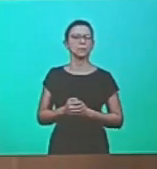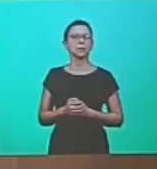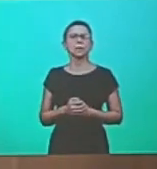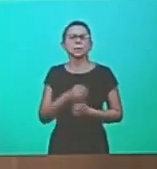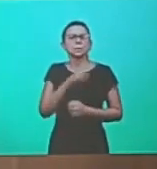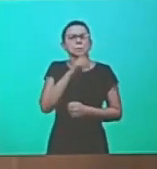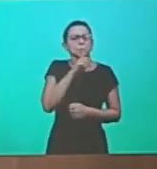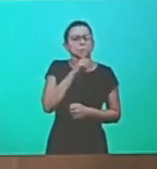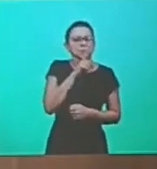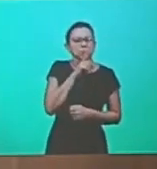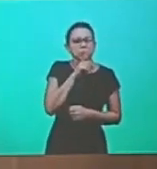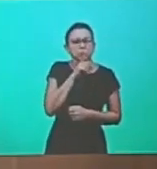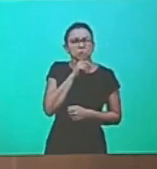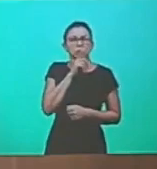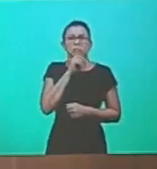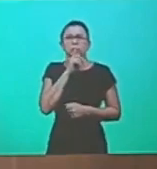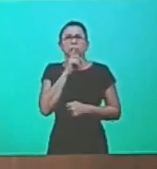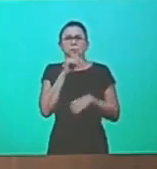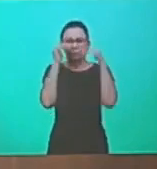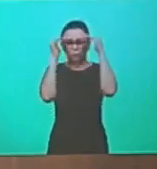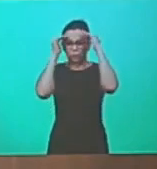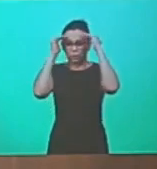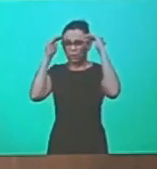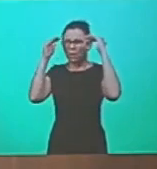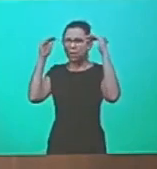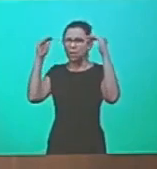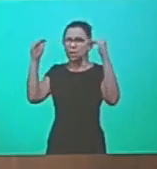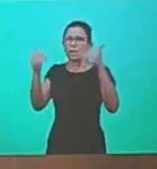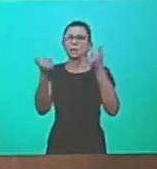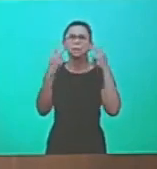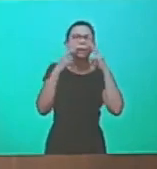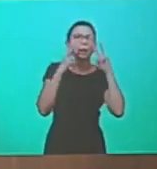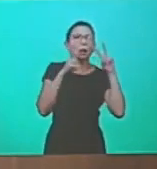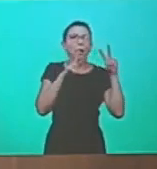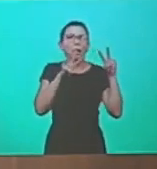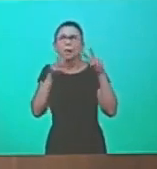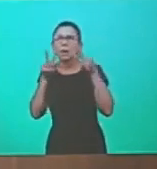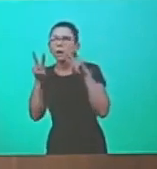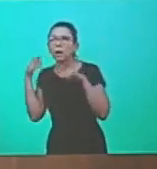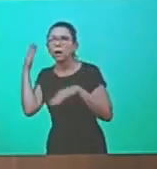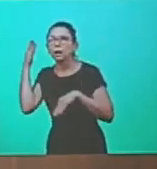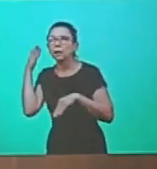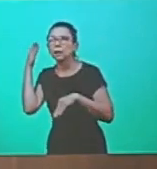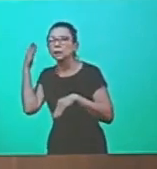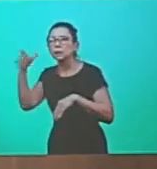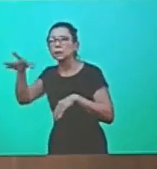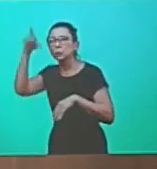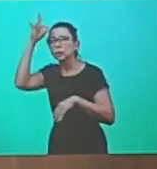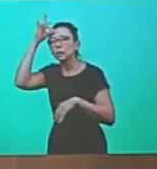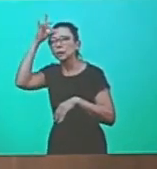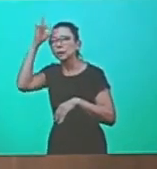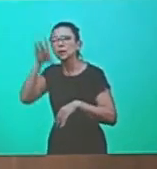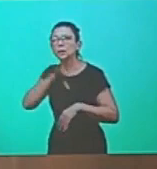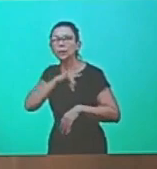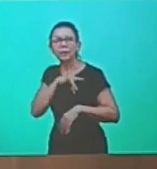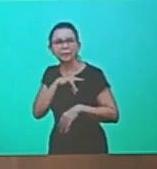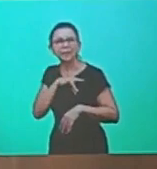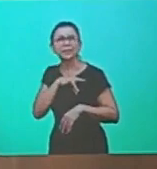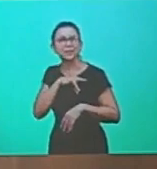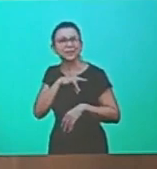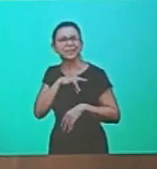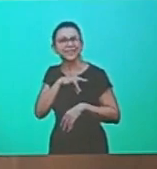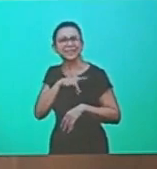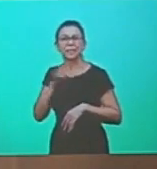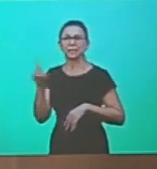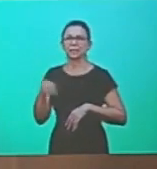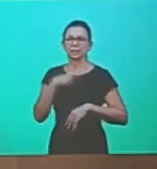are starting to participate in the service. When they fear the Lord and when they listen to the message and